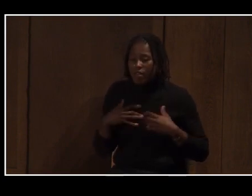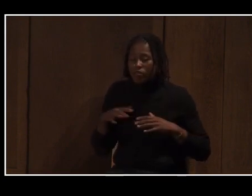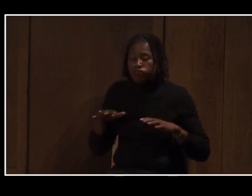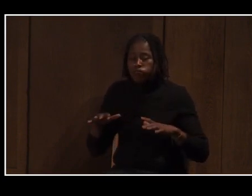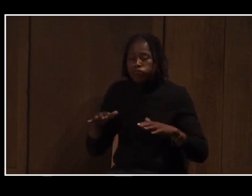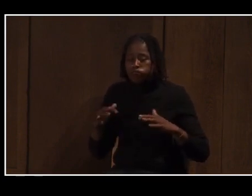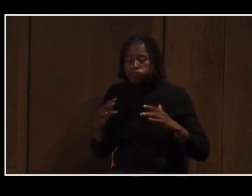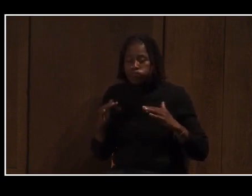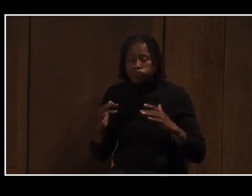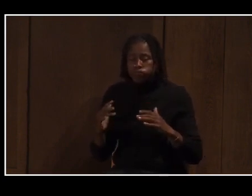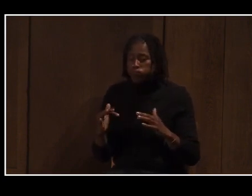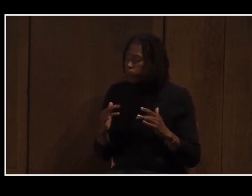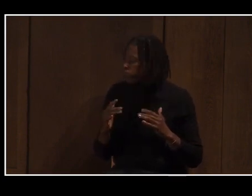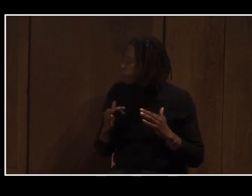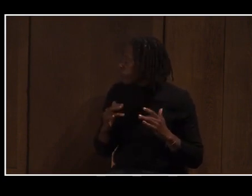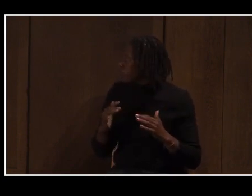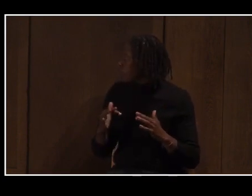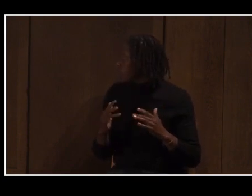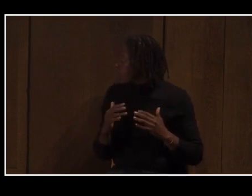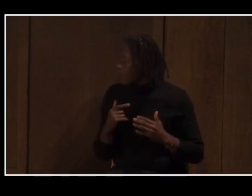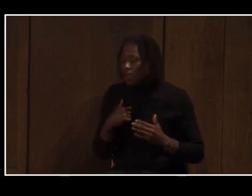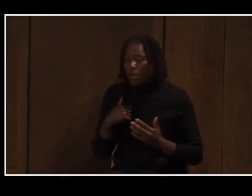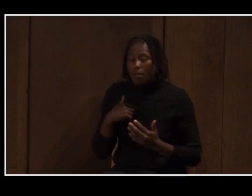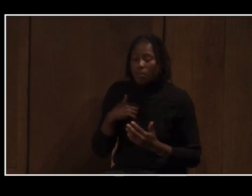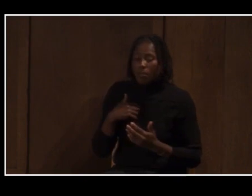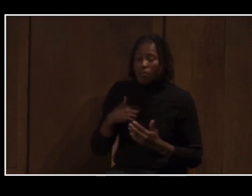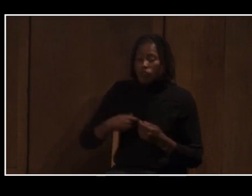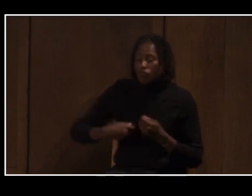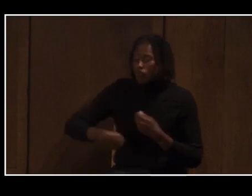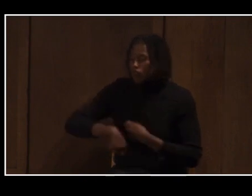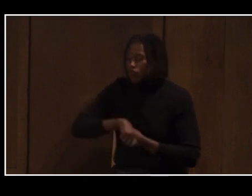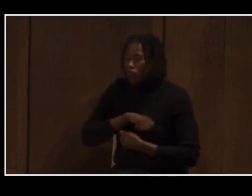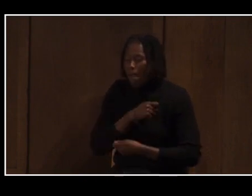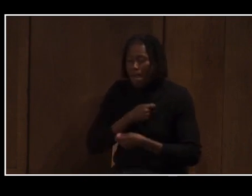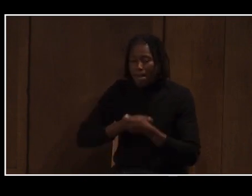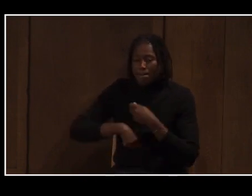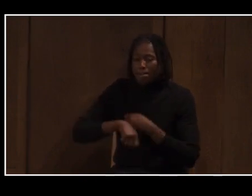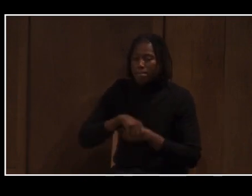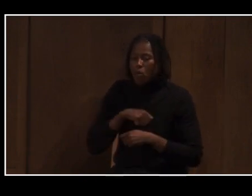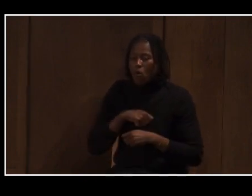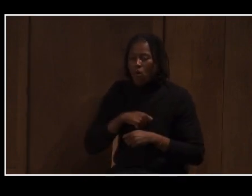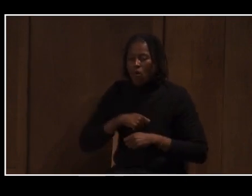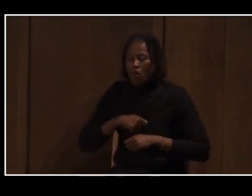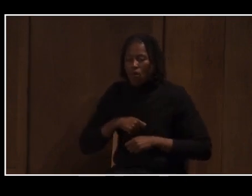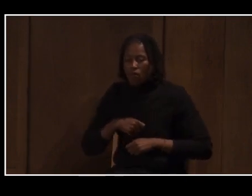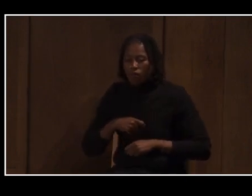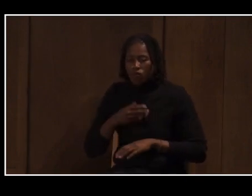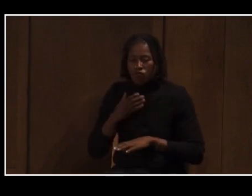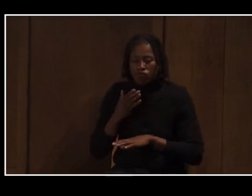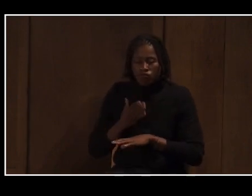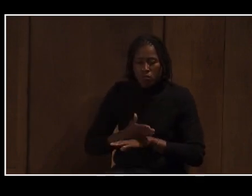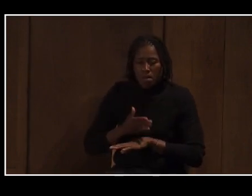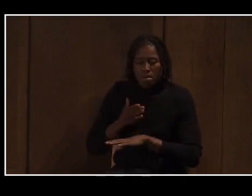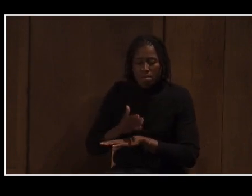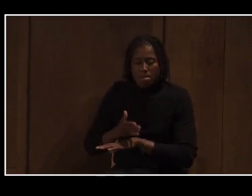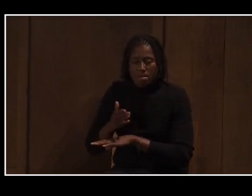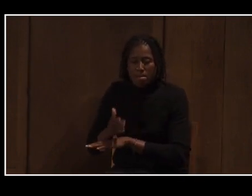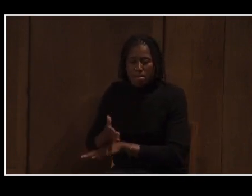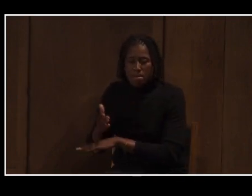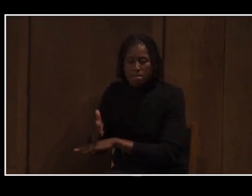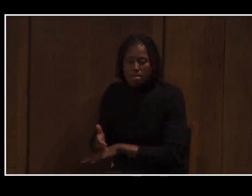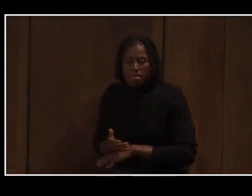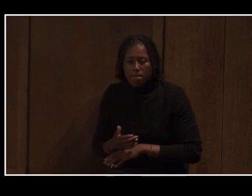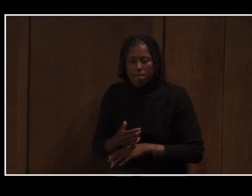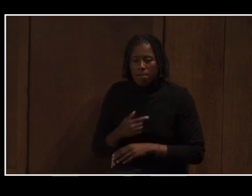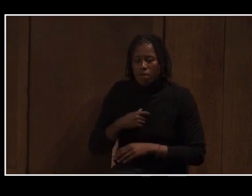from me, but they are not me. I'm wrapped in the ropes of rhythmic geometries, unwrap my hope so that you can call it